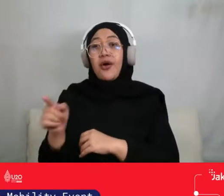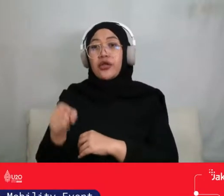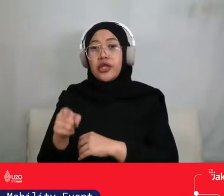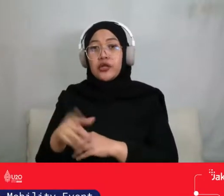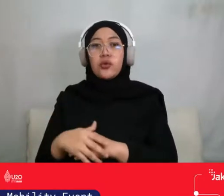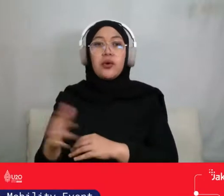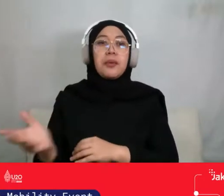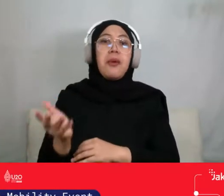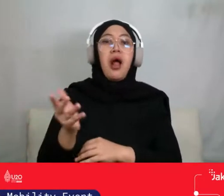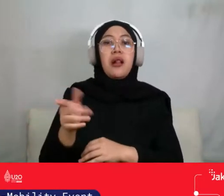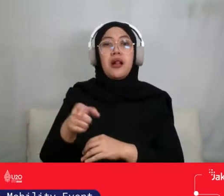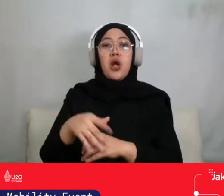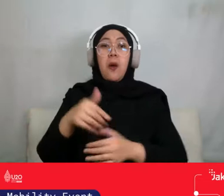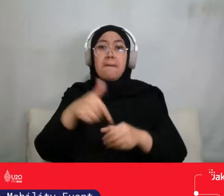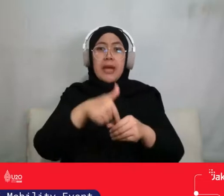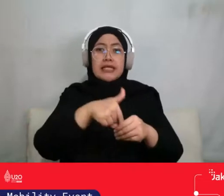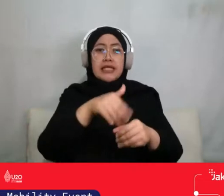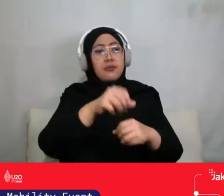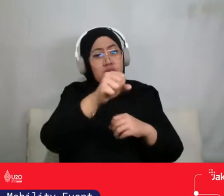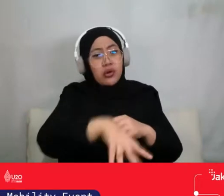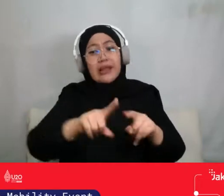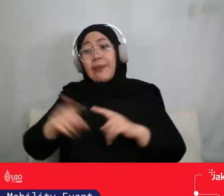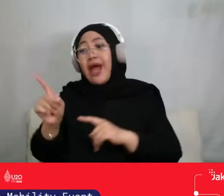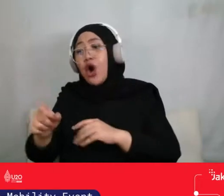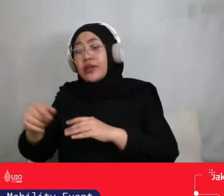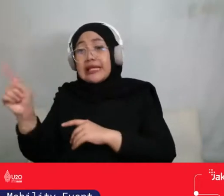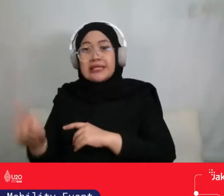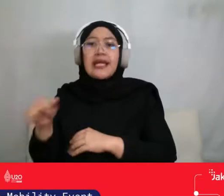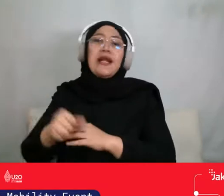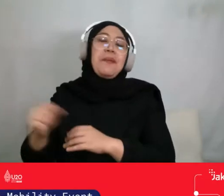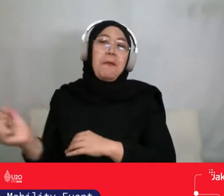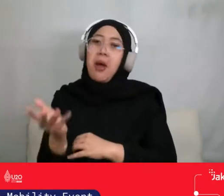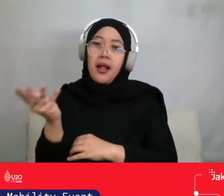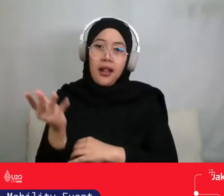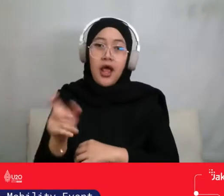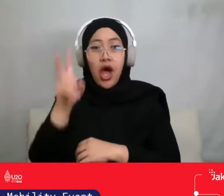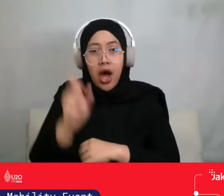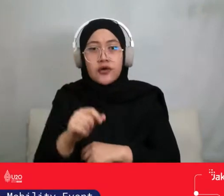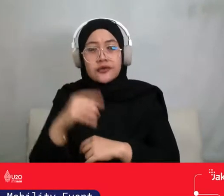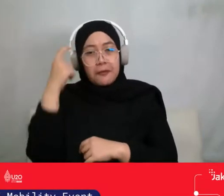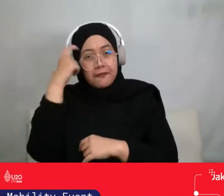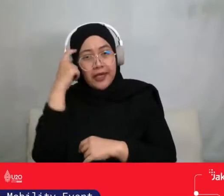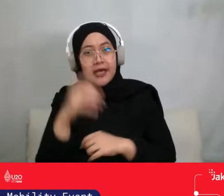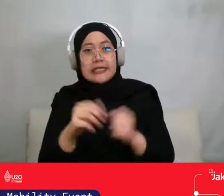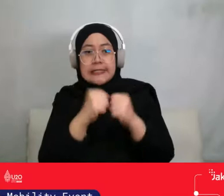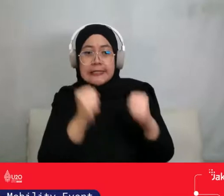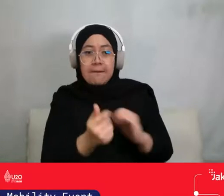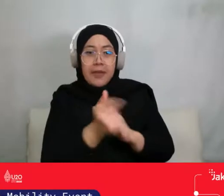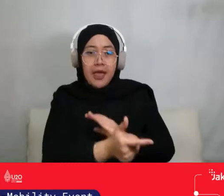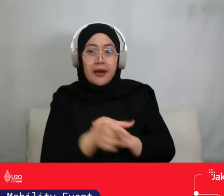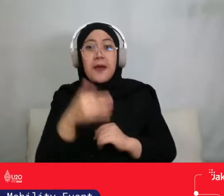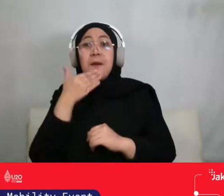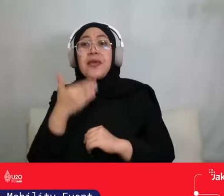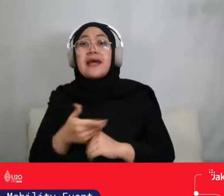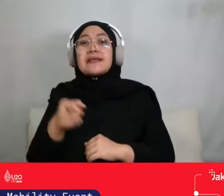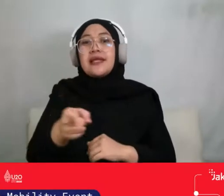an alternative financing structure, especially considering that the microbuses are owned by individuals. As in case of large buses, they are owned